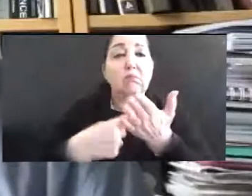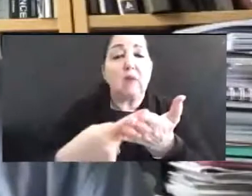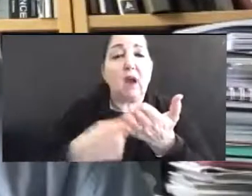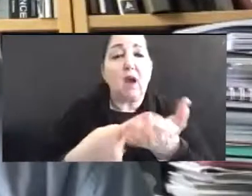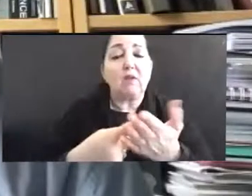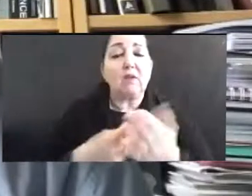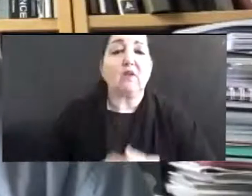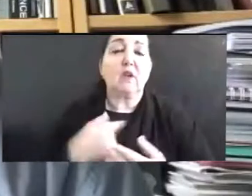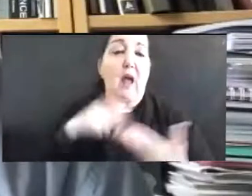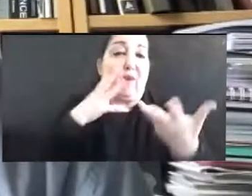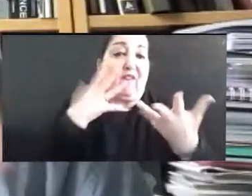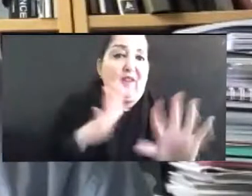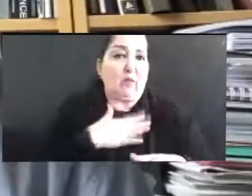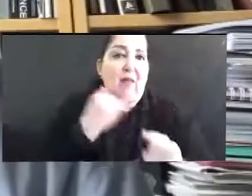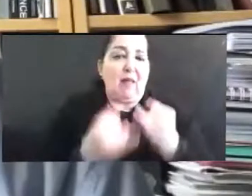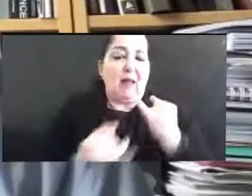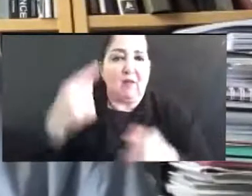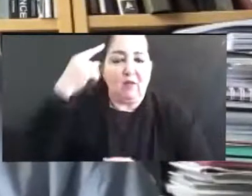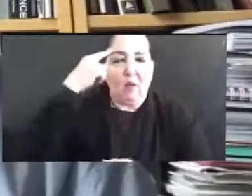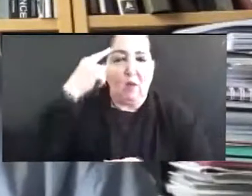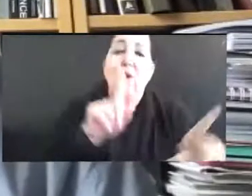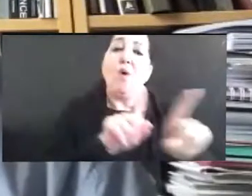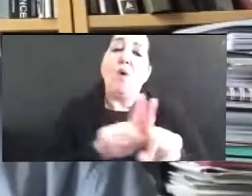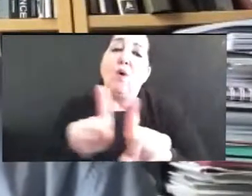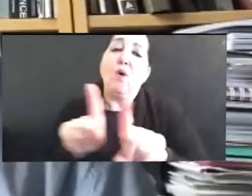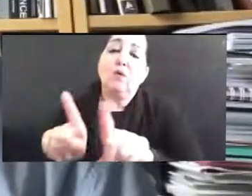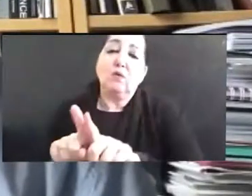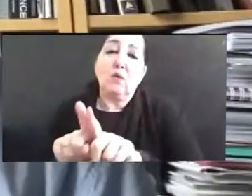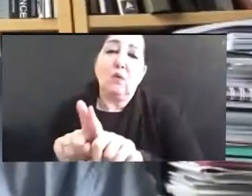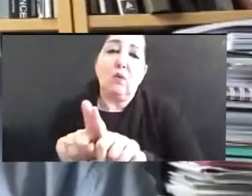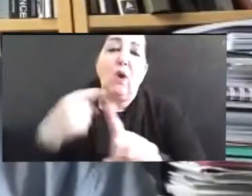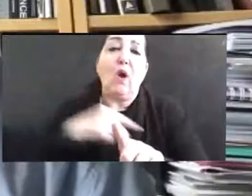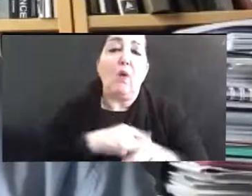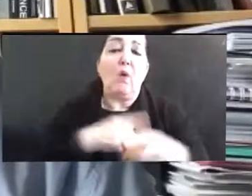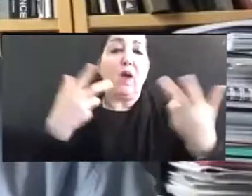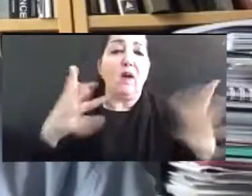we, I will finish with this, where we have also